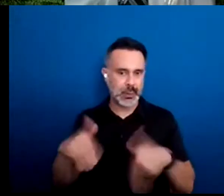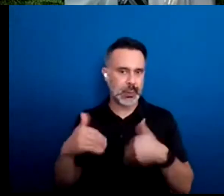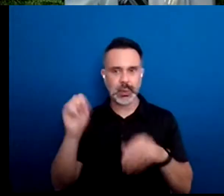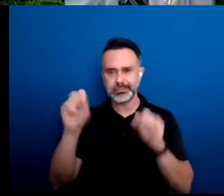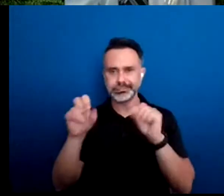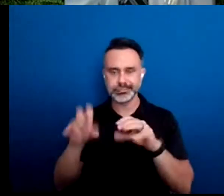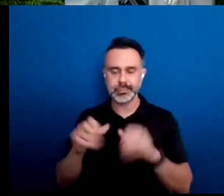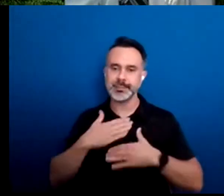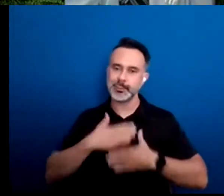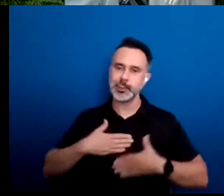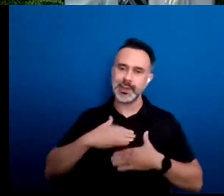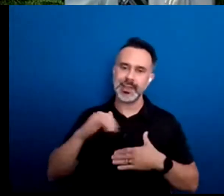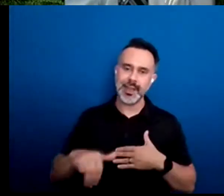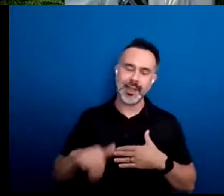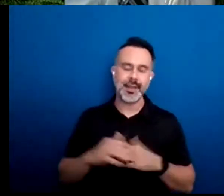Health is doing.